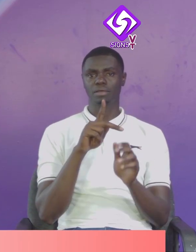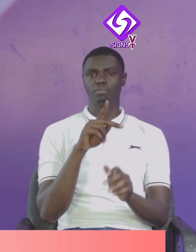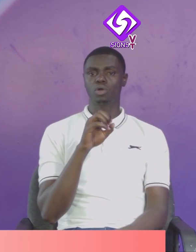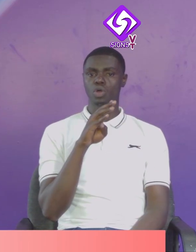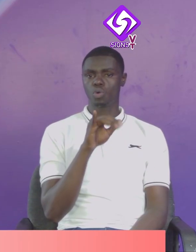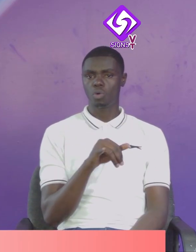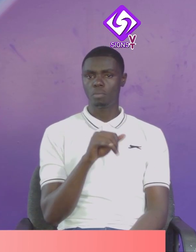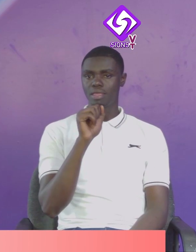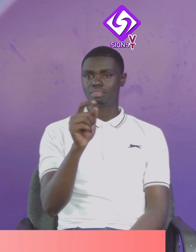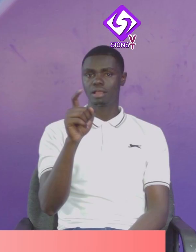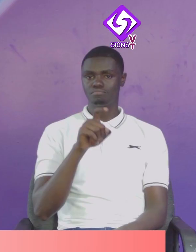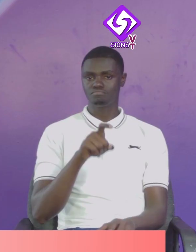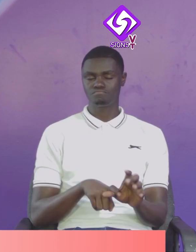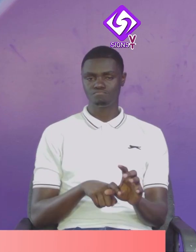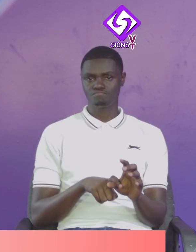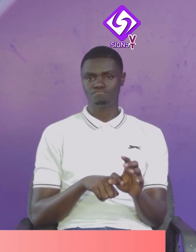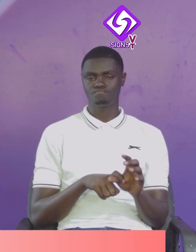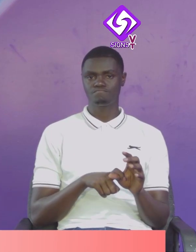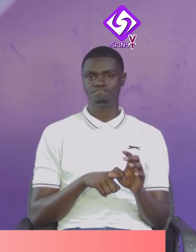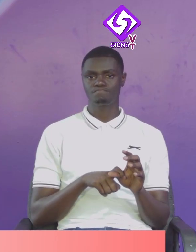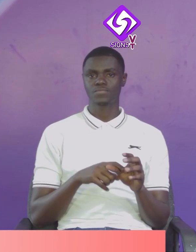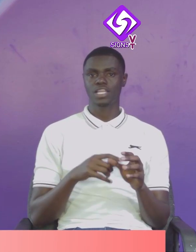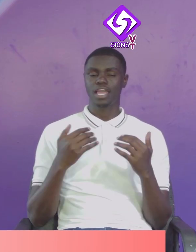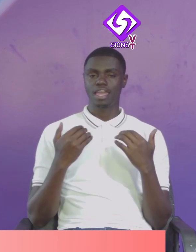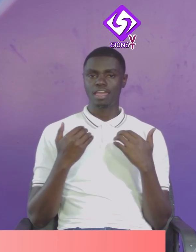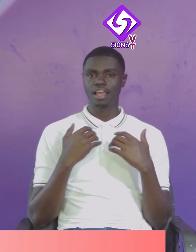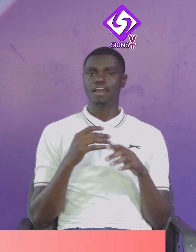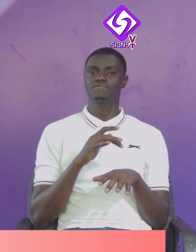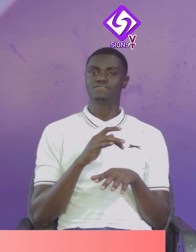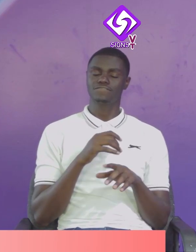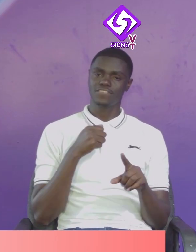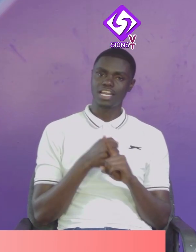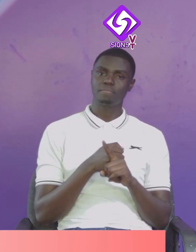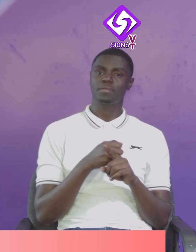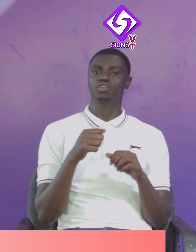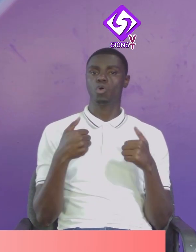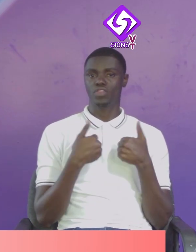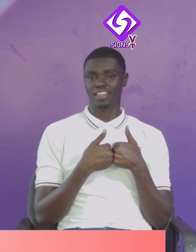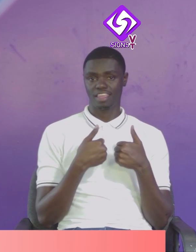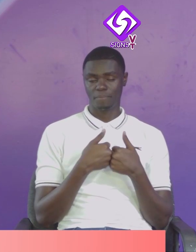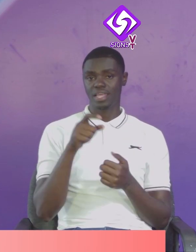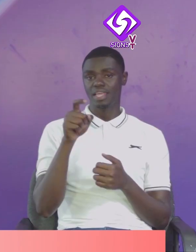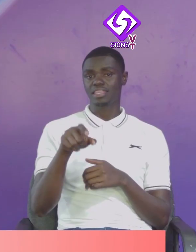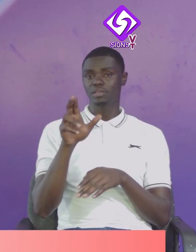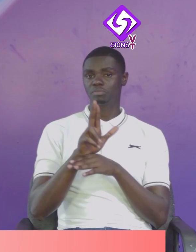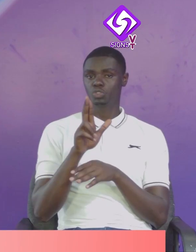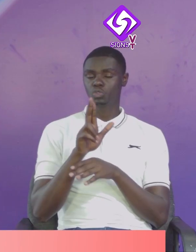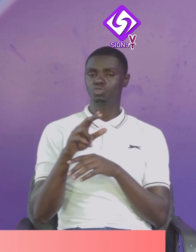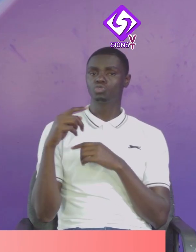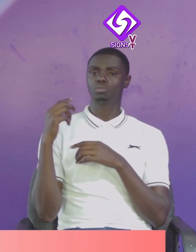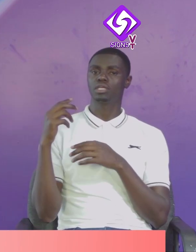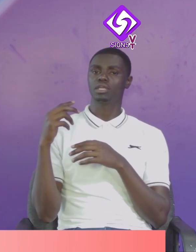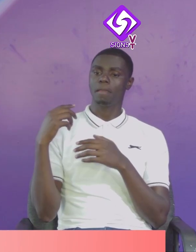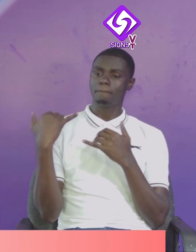right, they can come in the second half and have an effect on the game. Yes. And they have to be used to be playing in the national